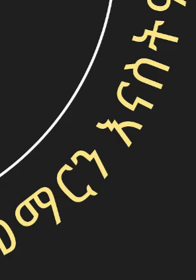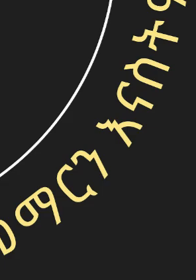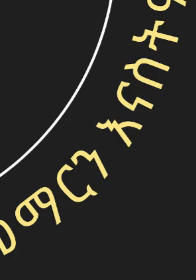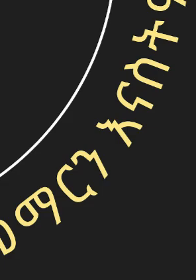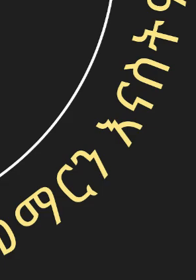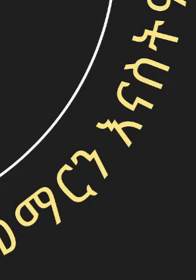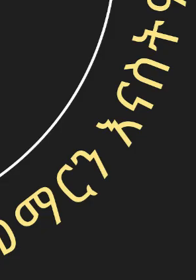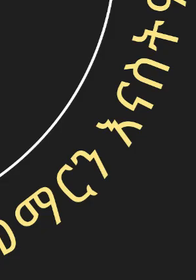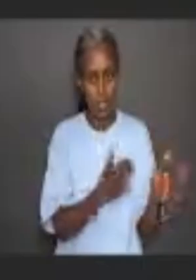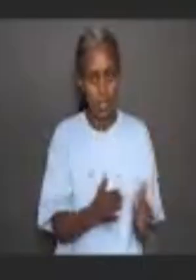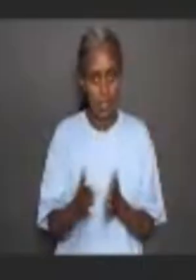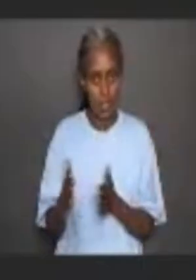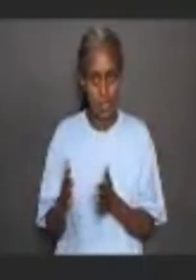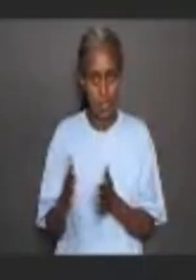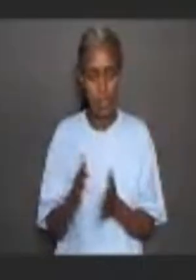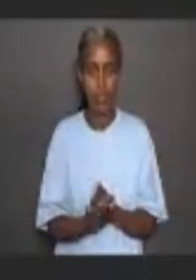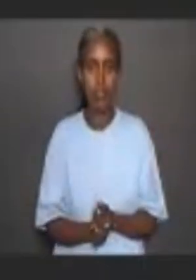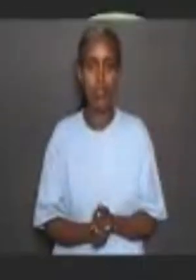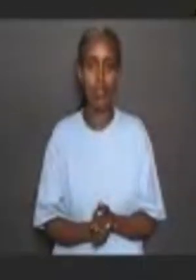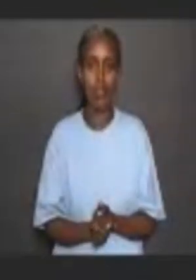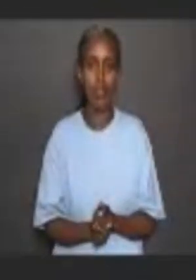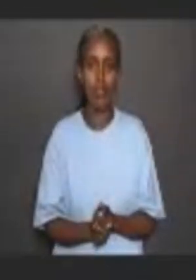Students, let's get ready.